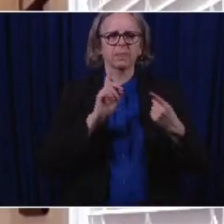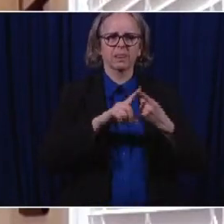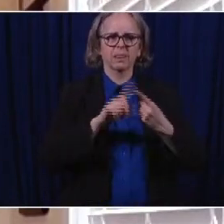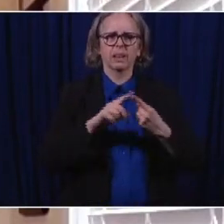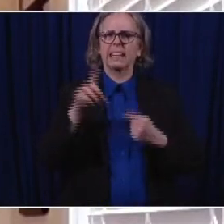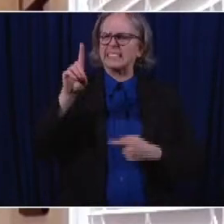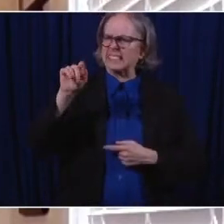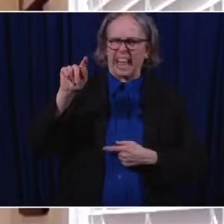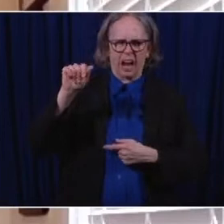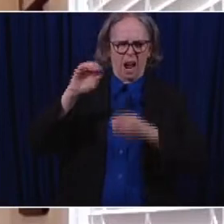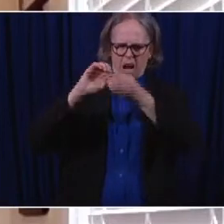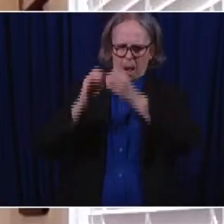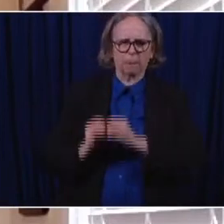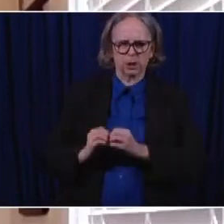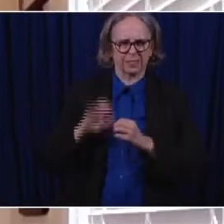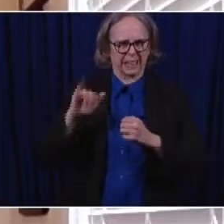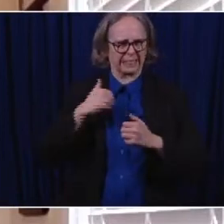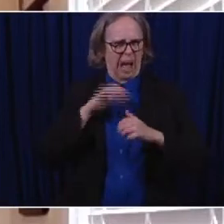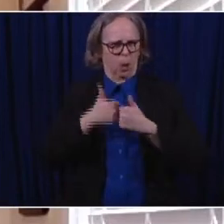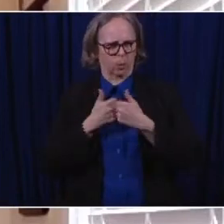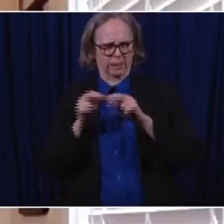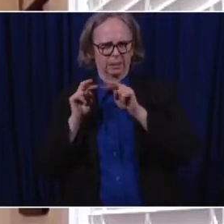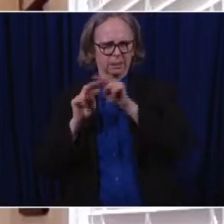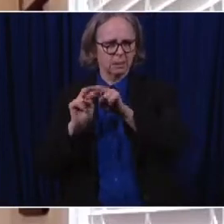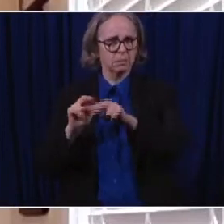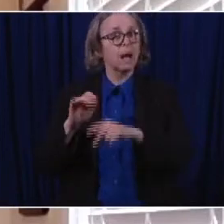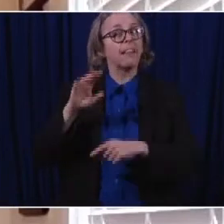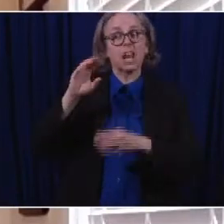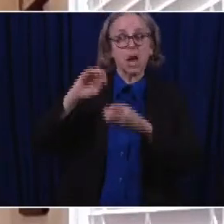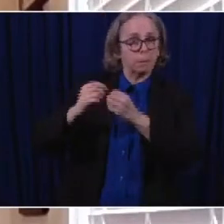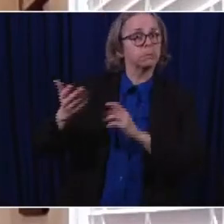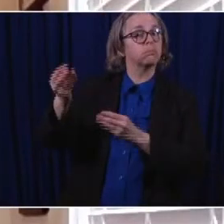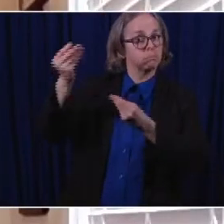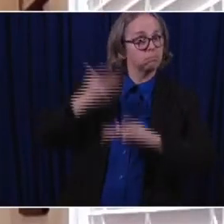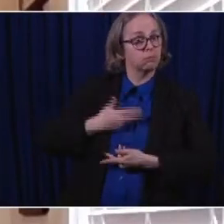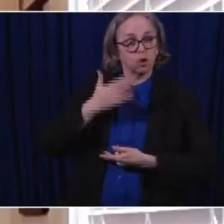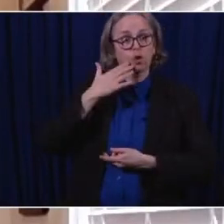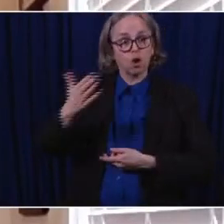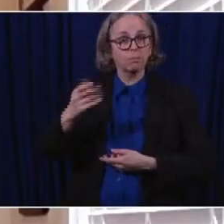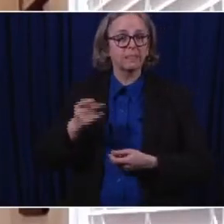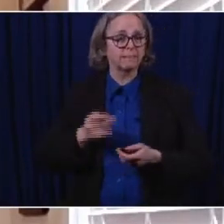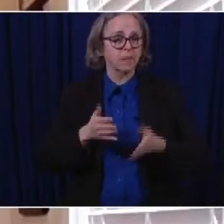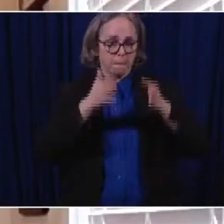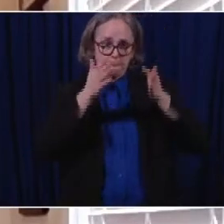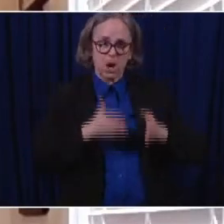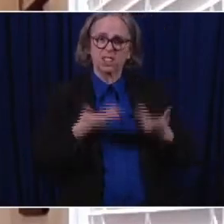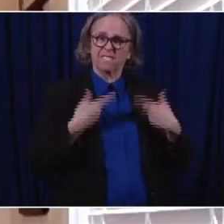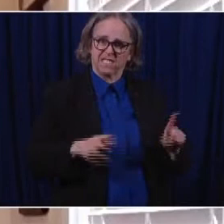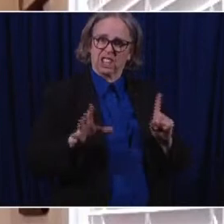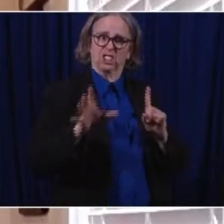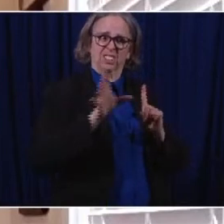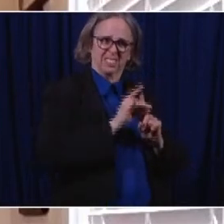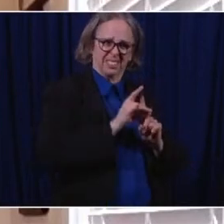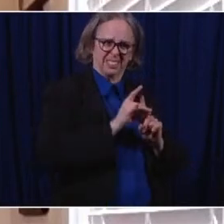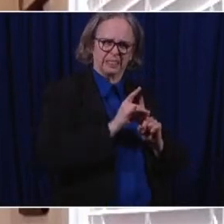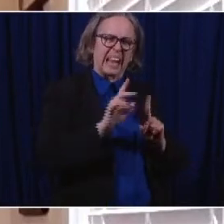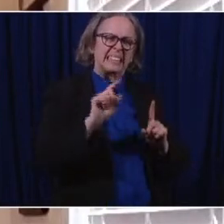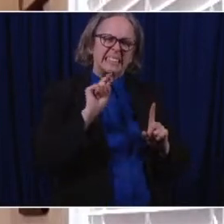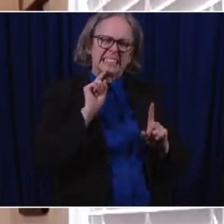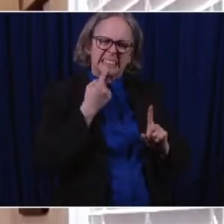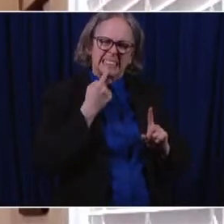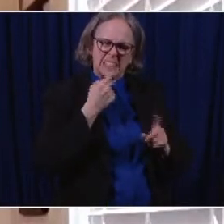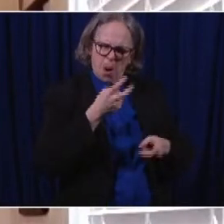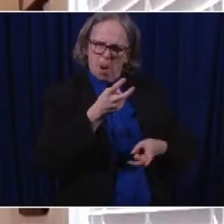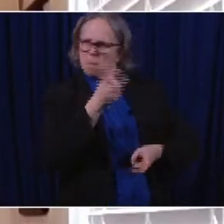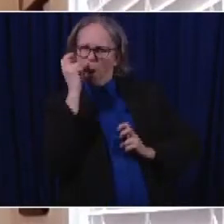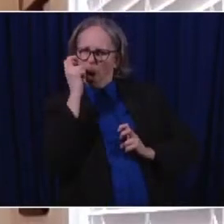have a severe illness with COVID-19, that they do appear to generate immunity that lasts